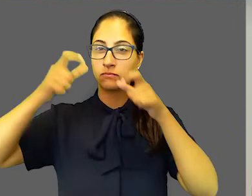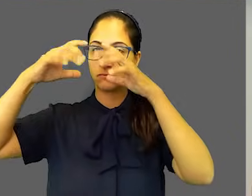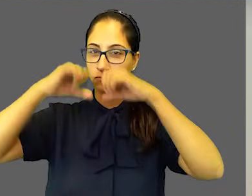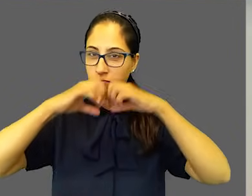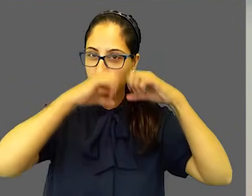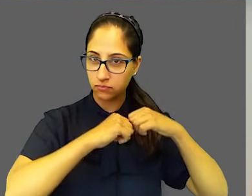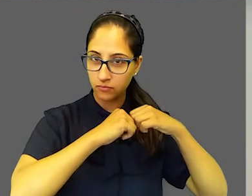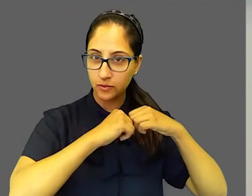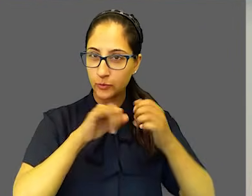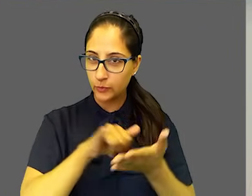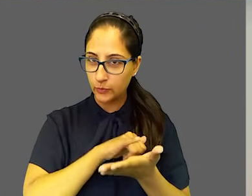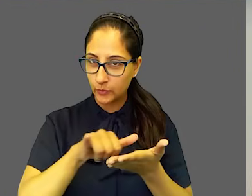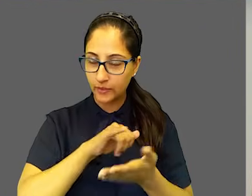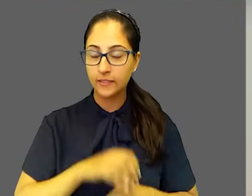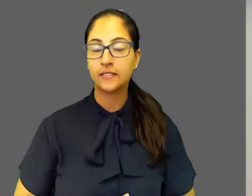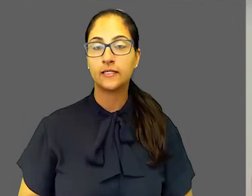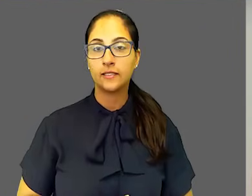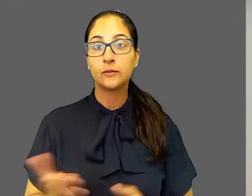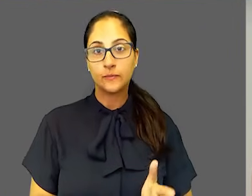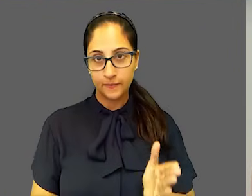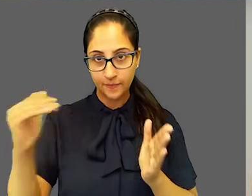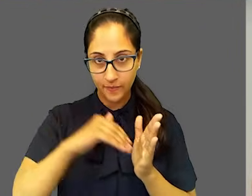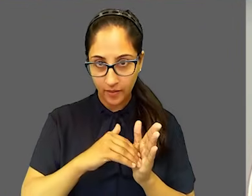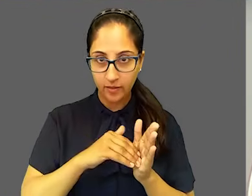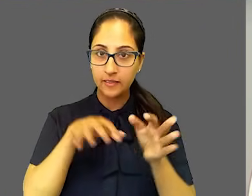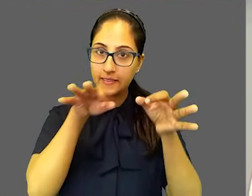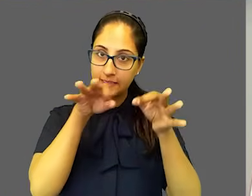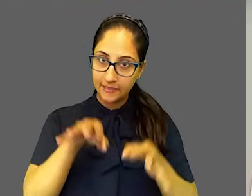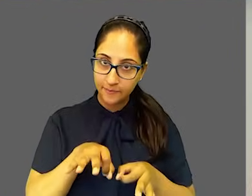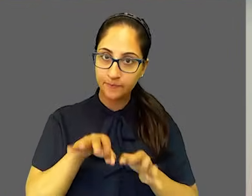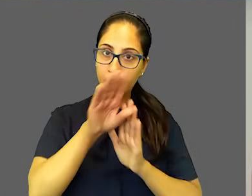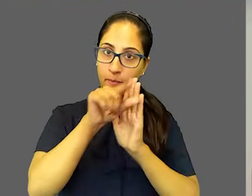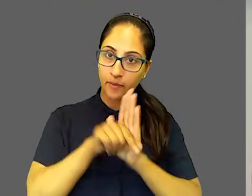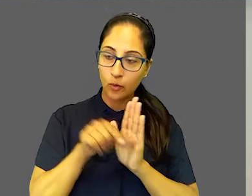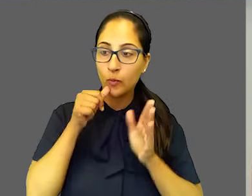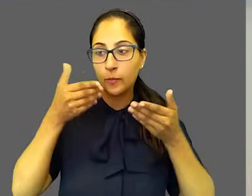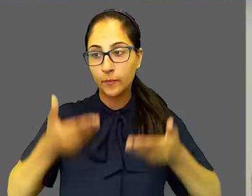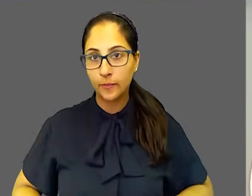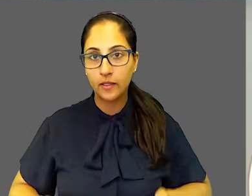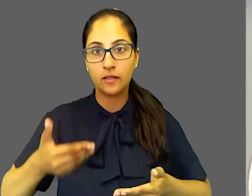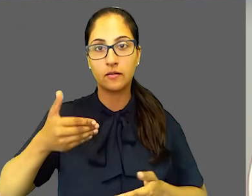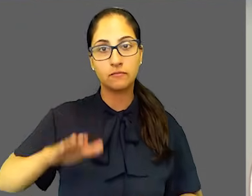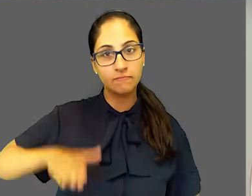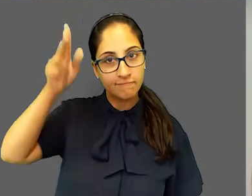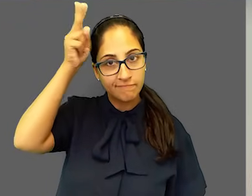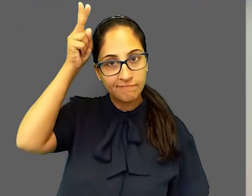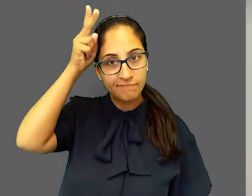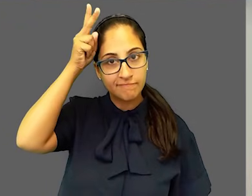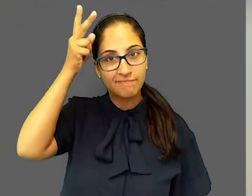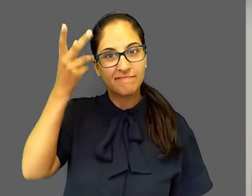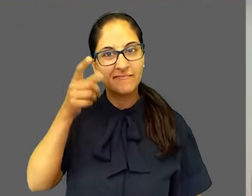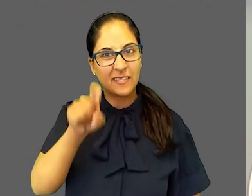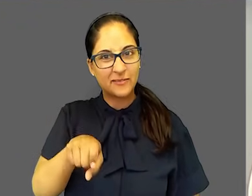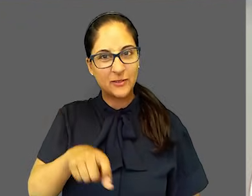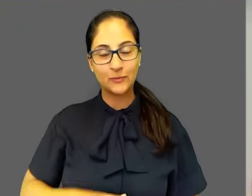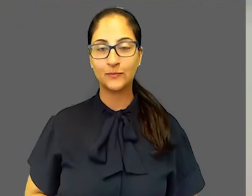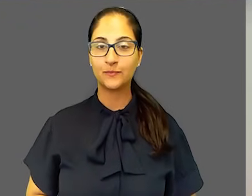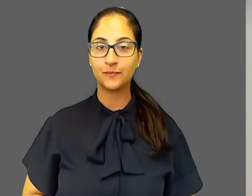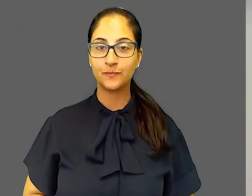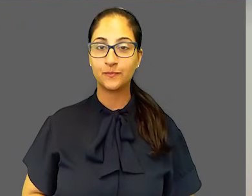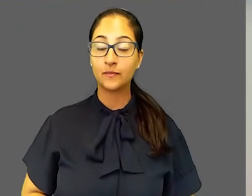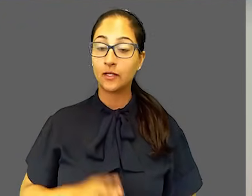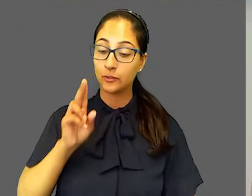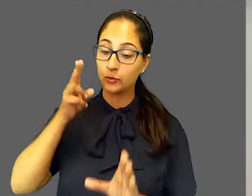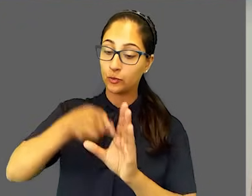was as Shia Ismaili Muslim coming from Afghanistan. So the STEP program really helped me understand